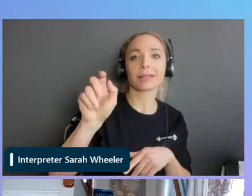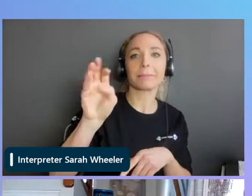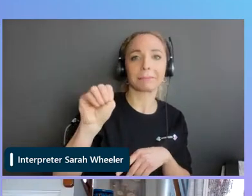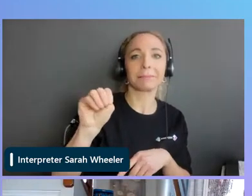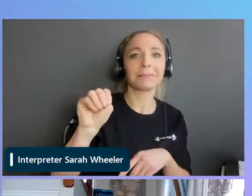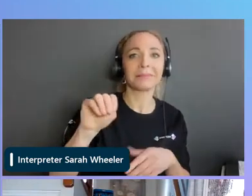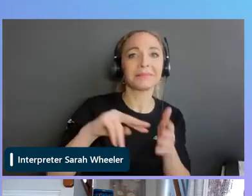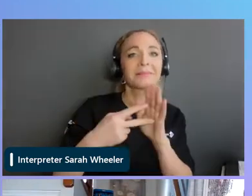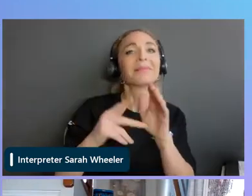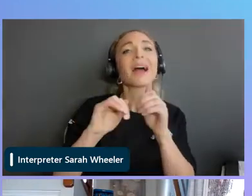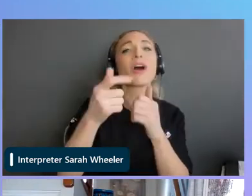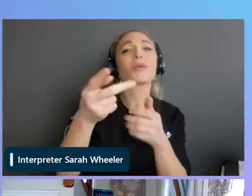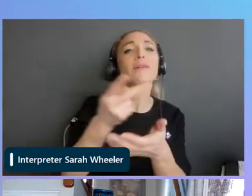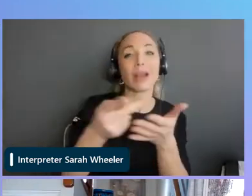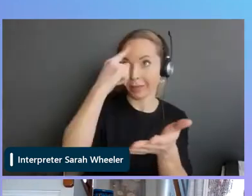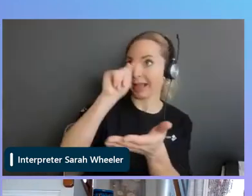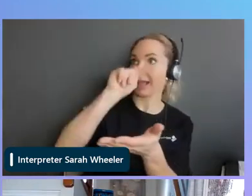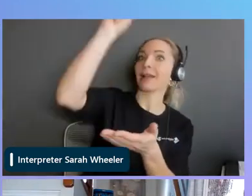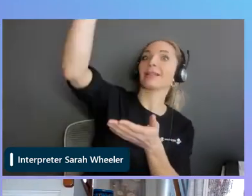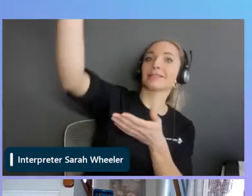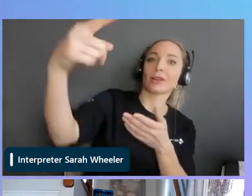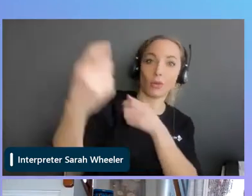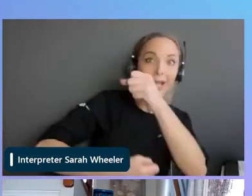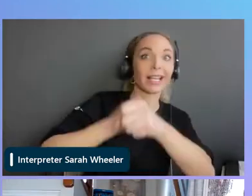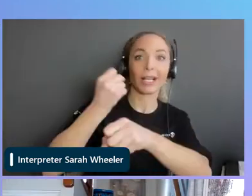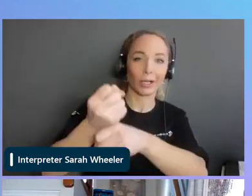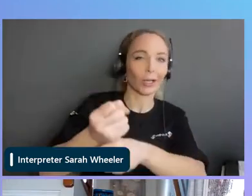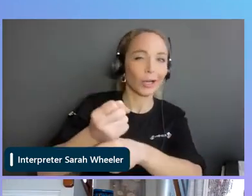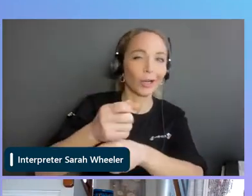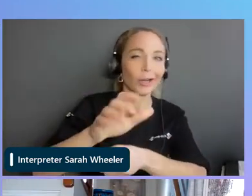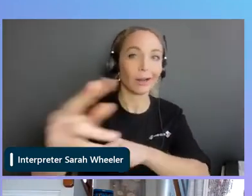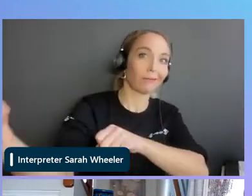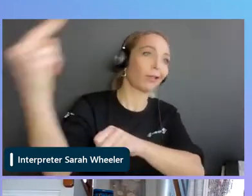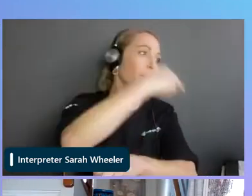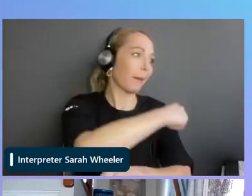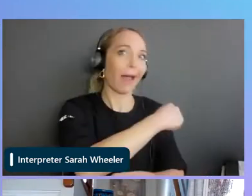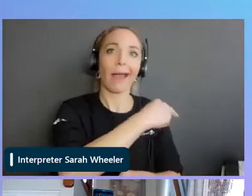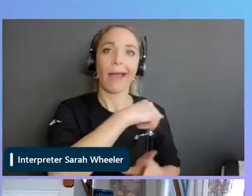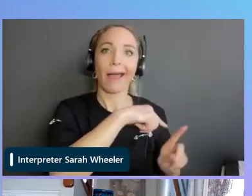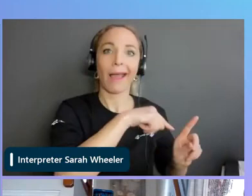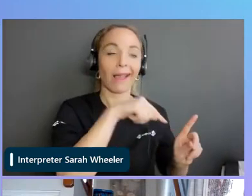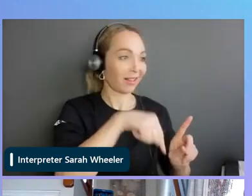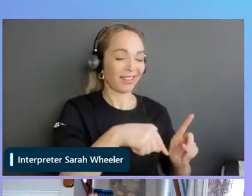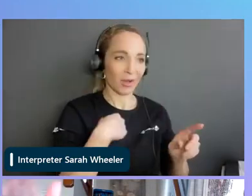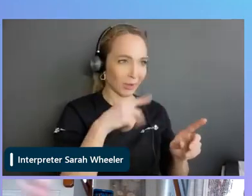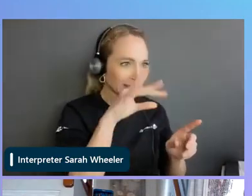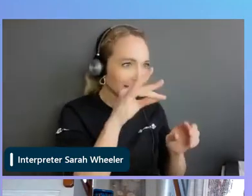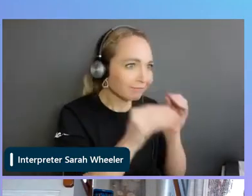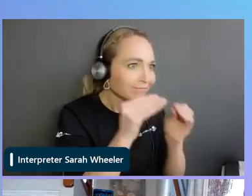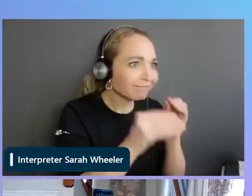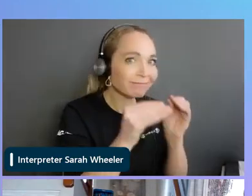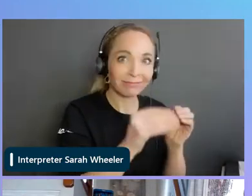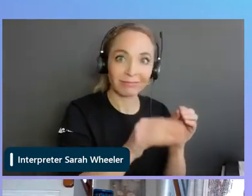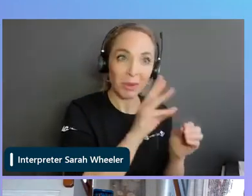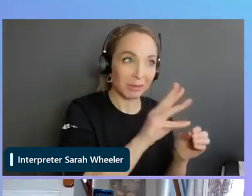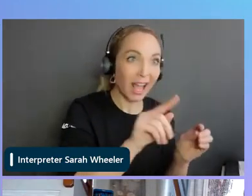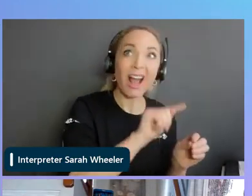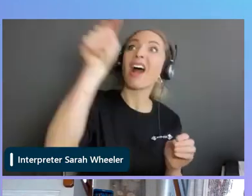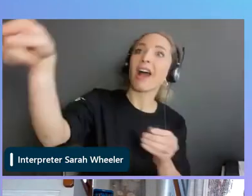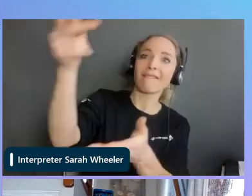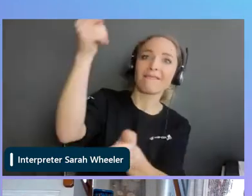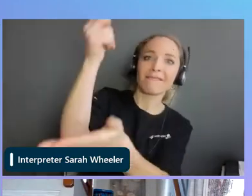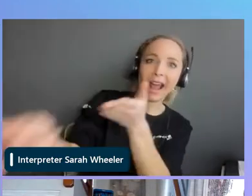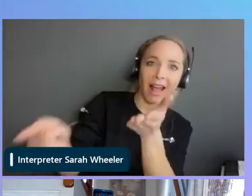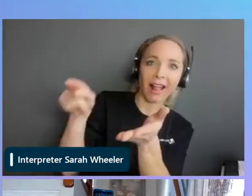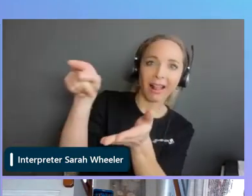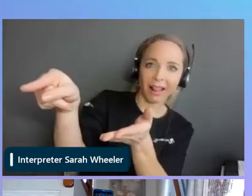from now, we tried to redo the website and it all went to crap. Why? What went wrong? Right? And then you can start to anticipate some of the roadblocks that you might not be